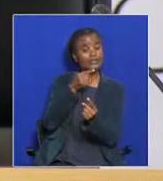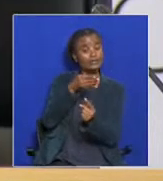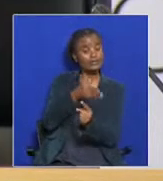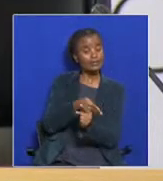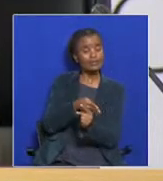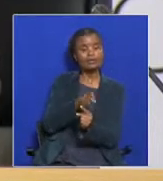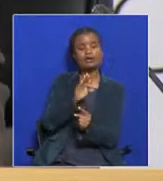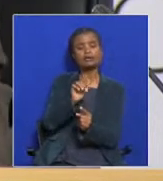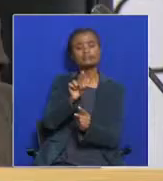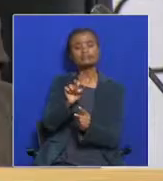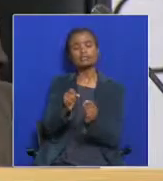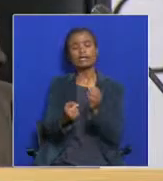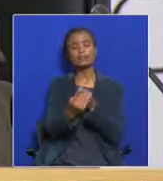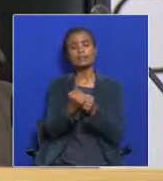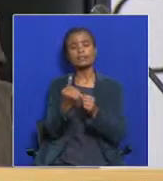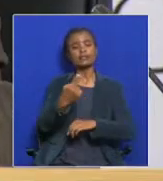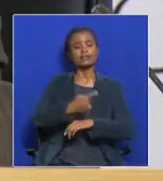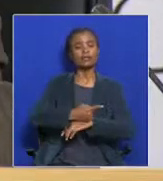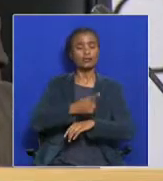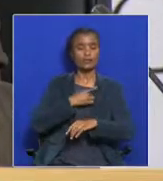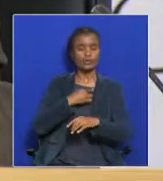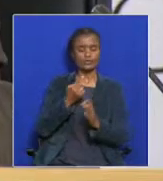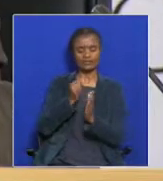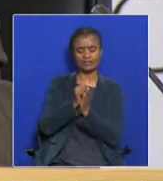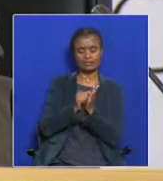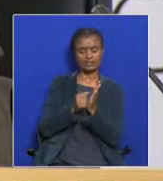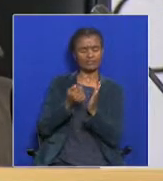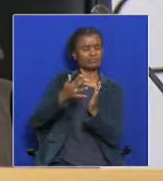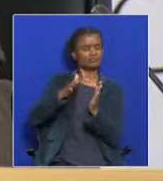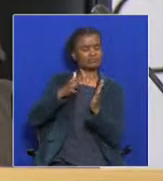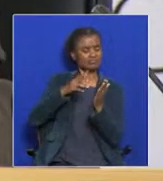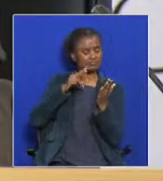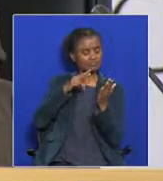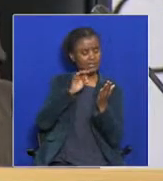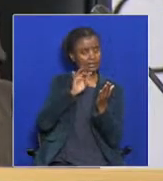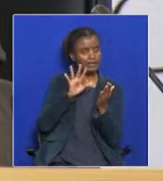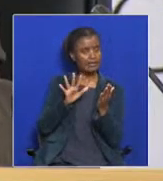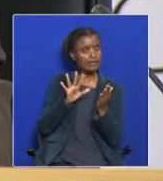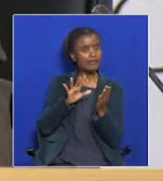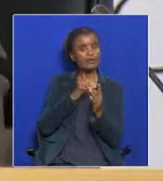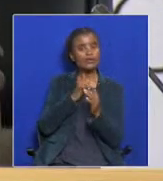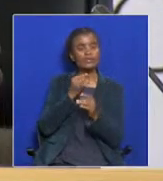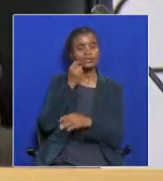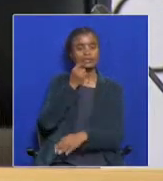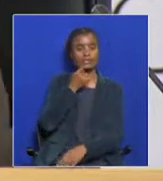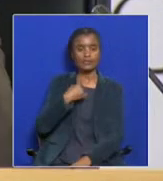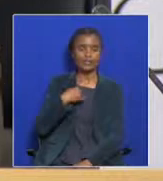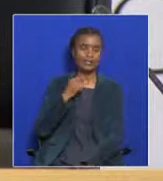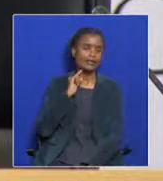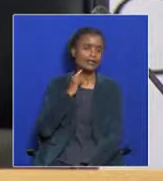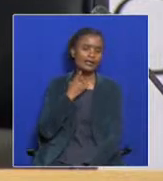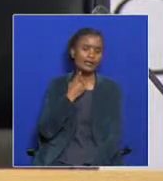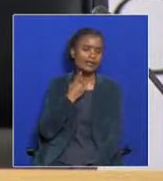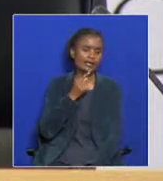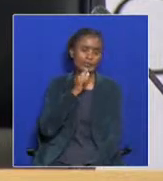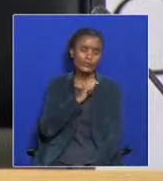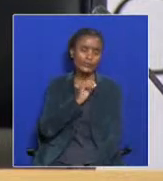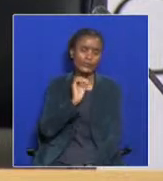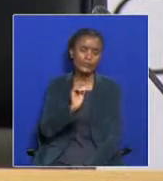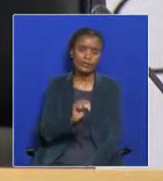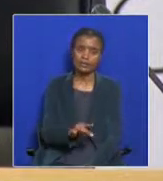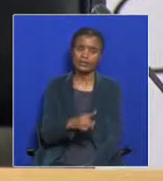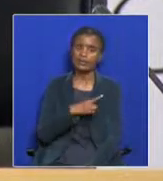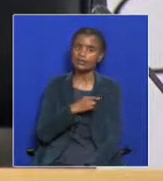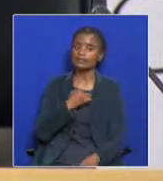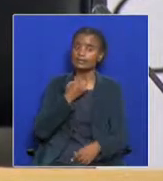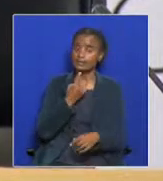that. It's a vague statement, and now I'm being painted as an untruthful or a liar. And like I'm saying, if commissioners, you can see the statement.